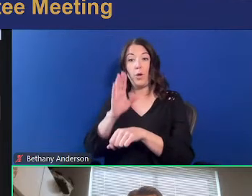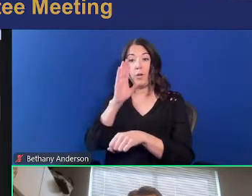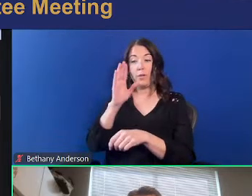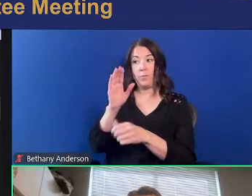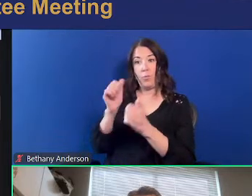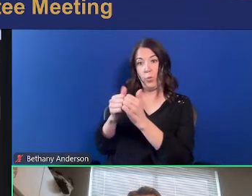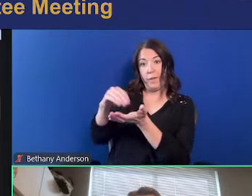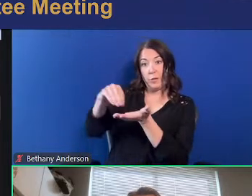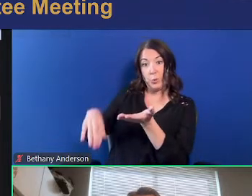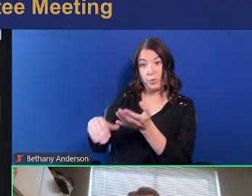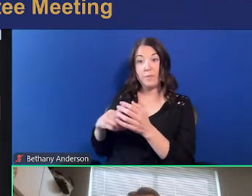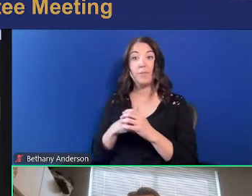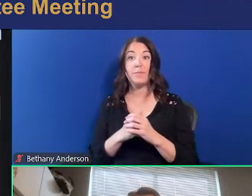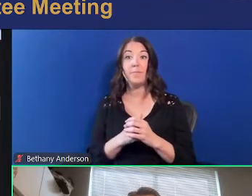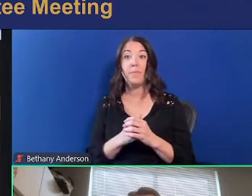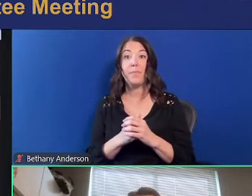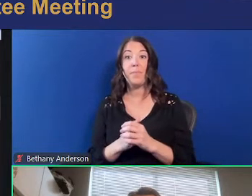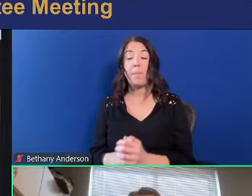students.